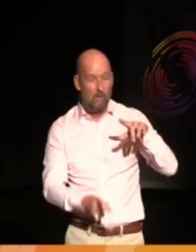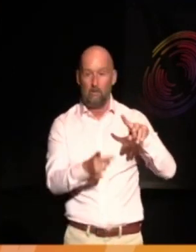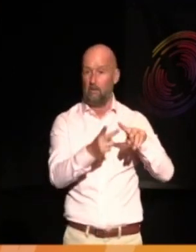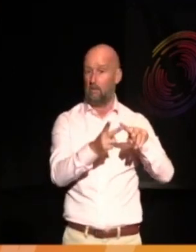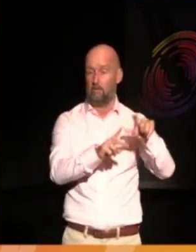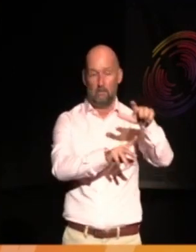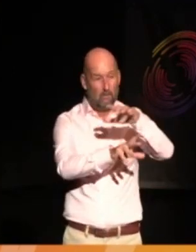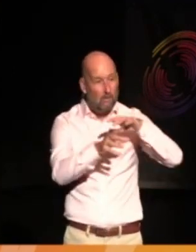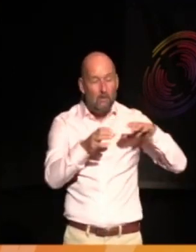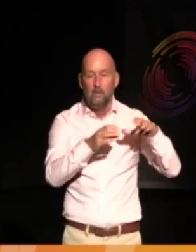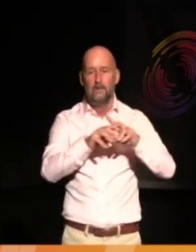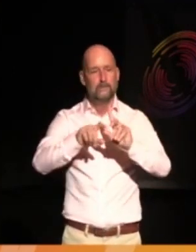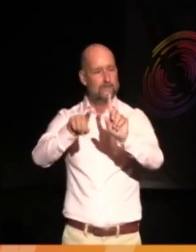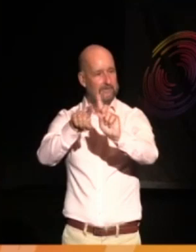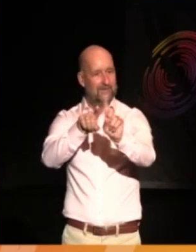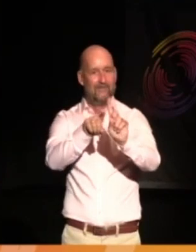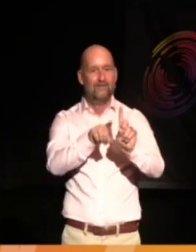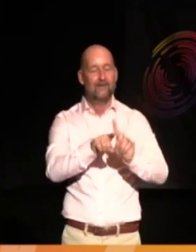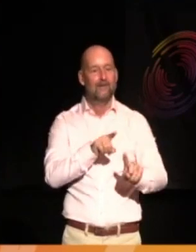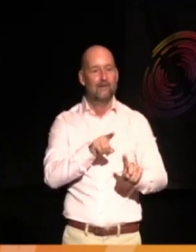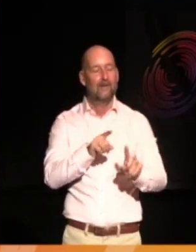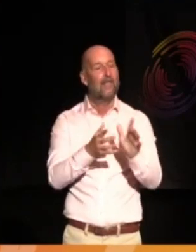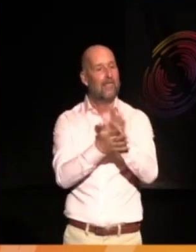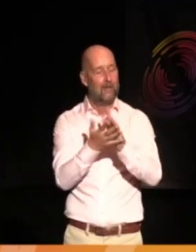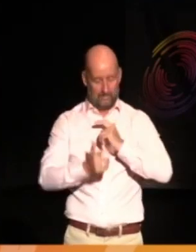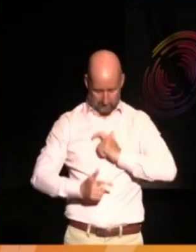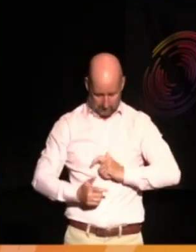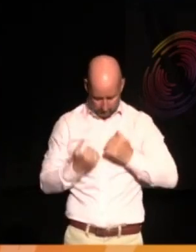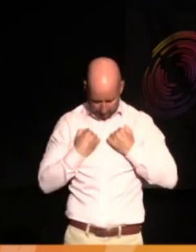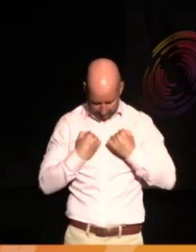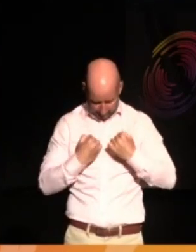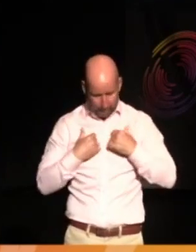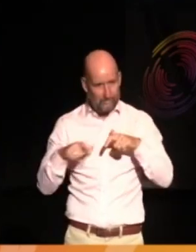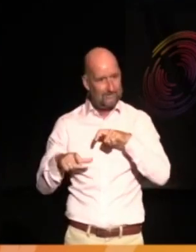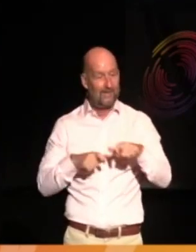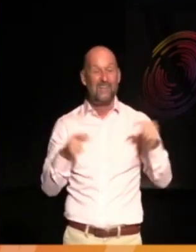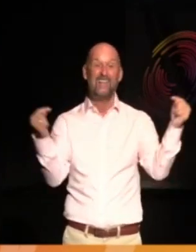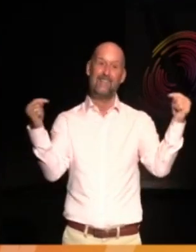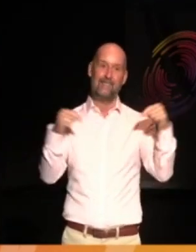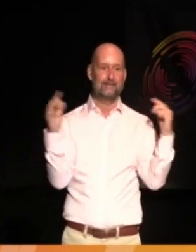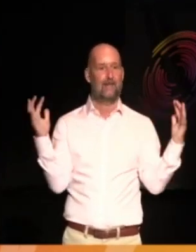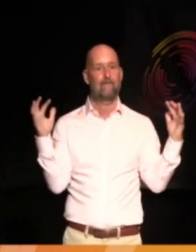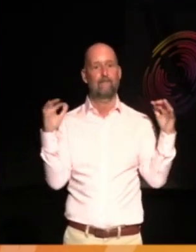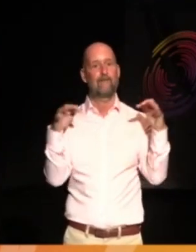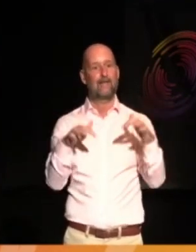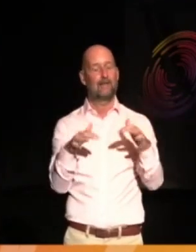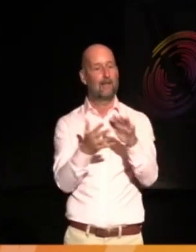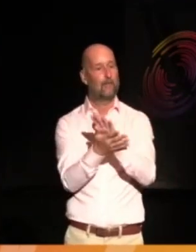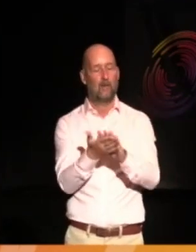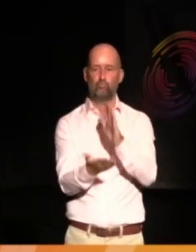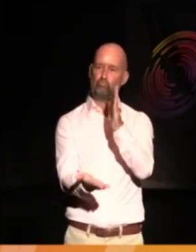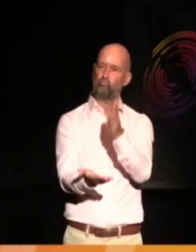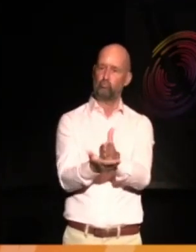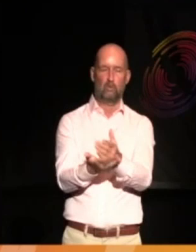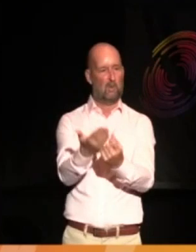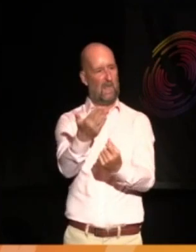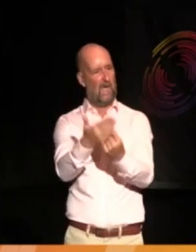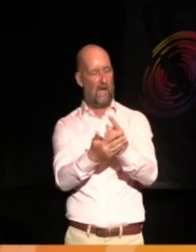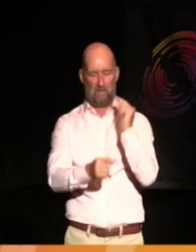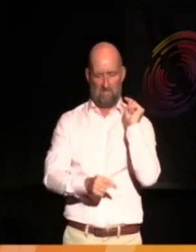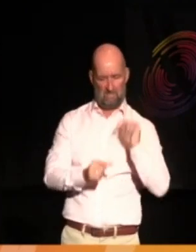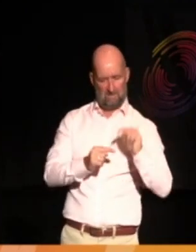that we're still dealing with, And the whole point about this festival is it's not a festival of certainty.